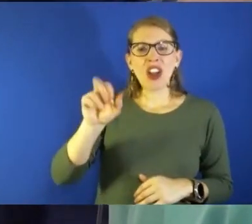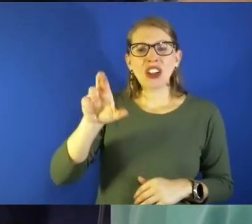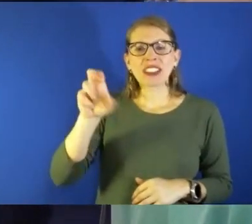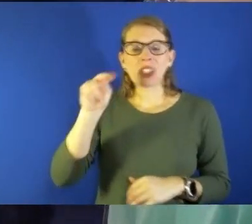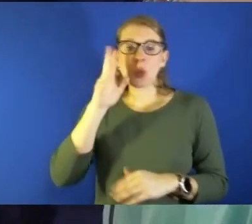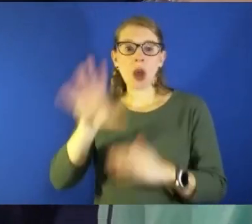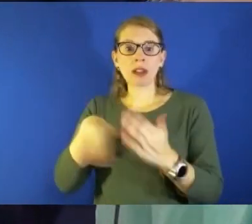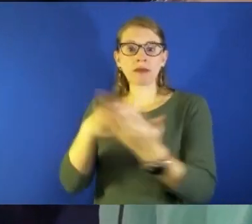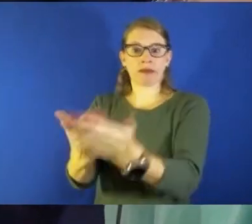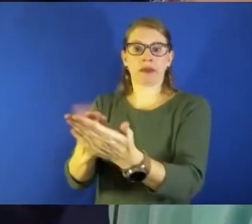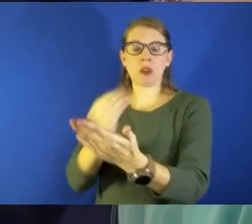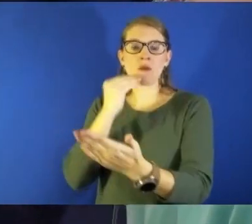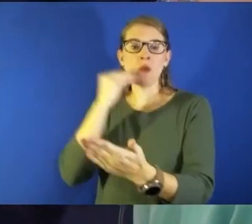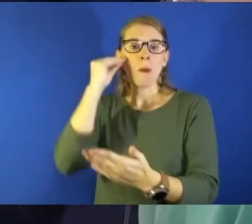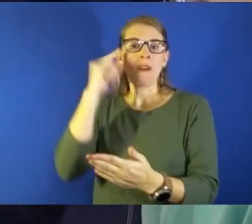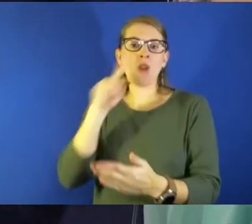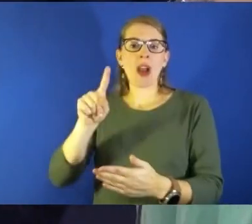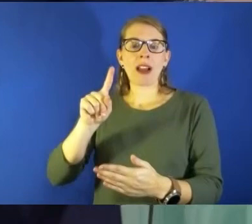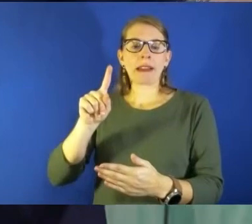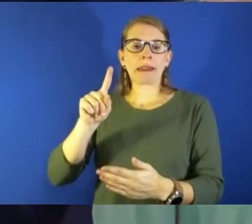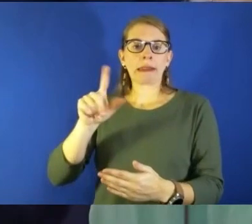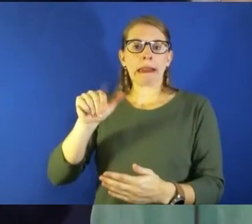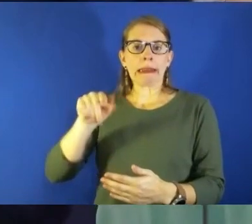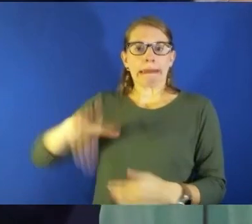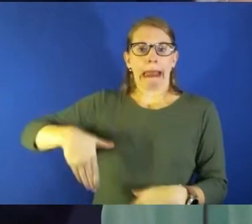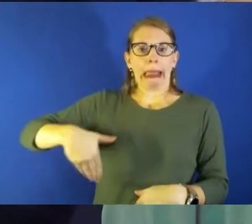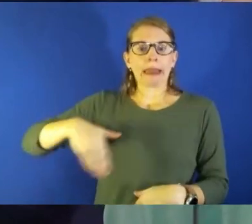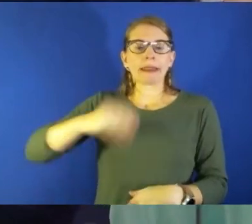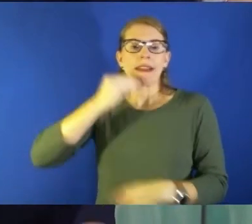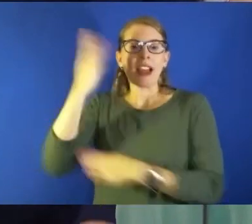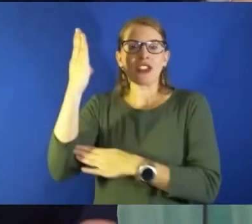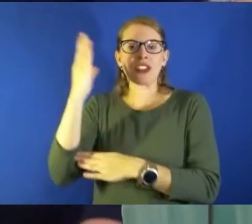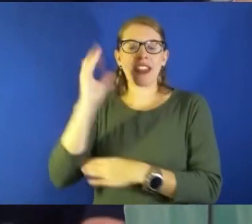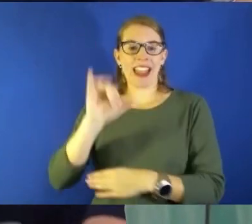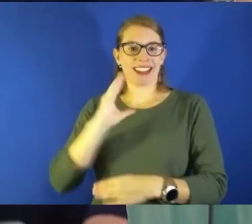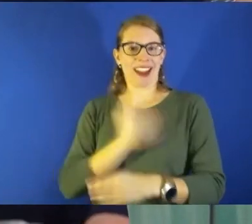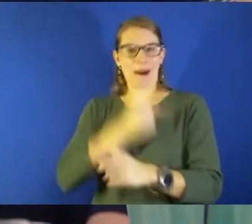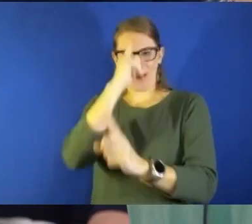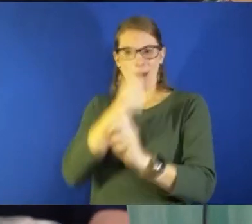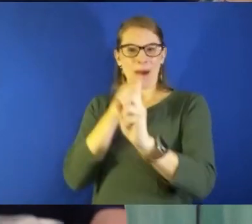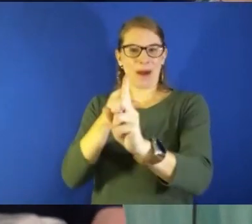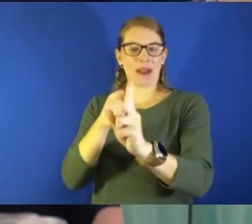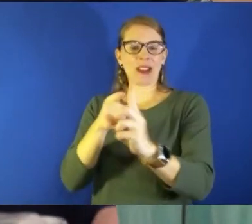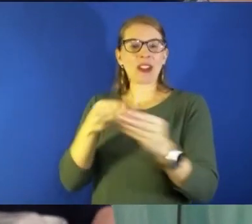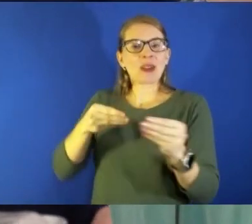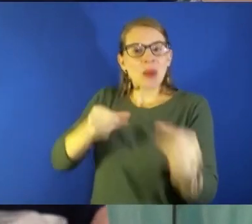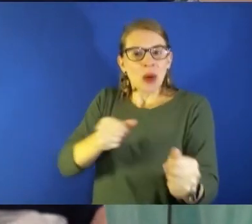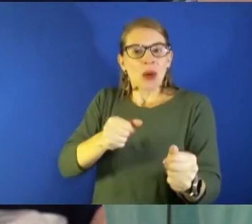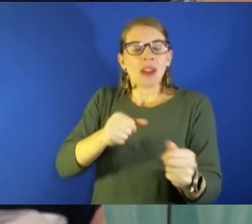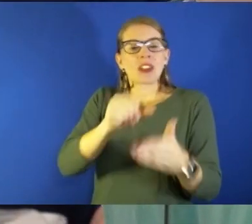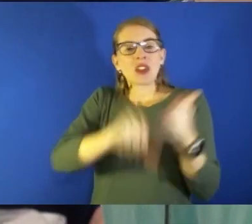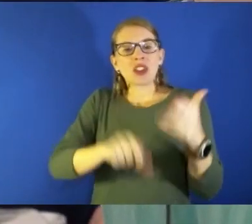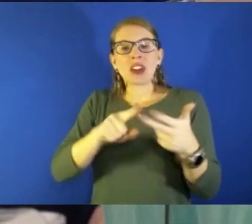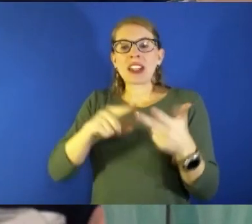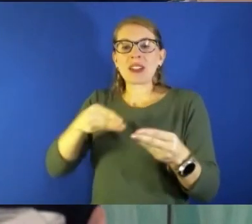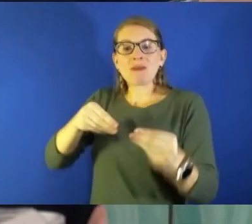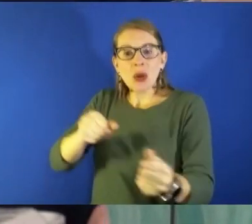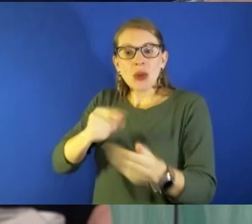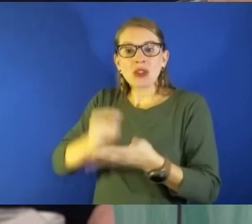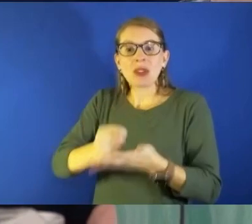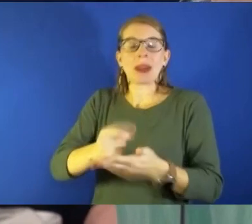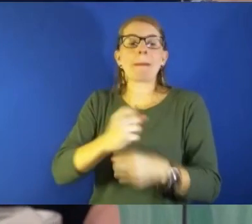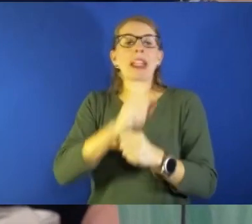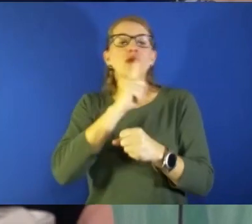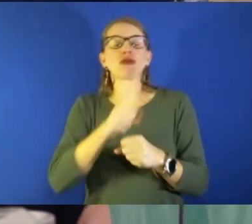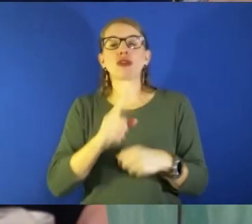late lunch. That's right on target. Yep, that's what we aim for, is a smooth surgery, smooth treatment, wanting to make sure that, although it's